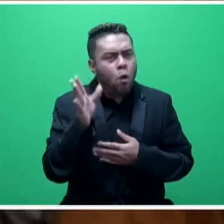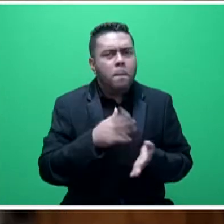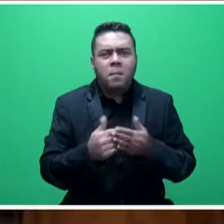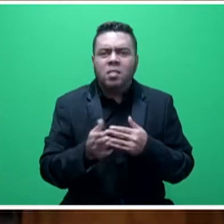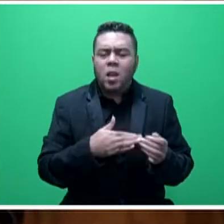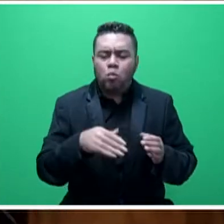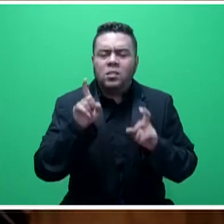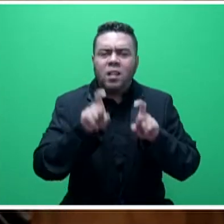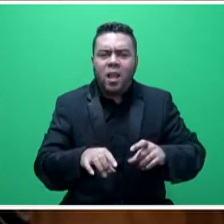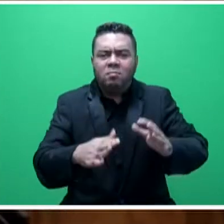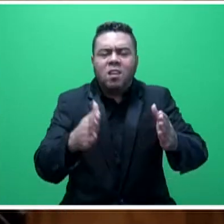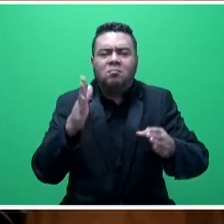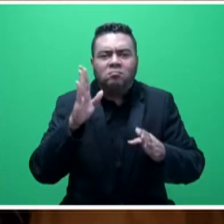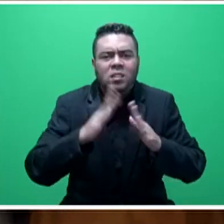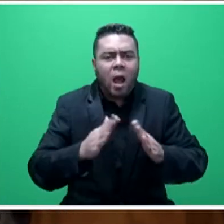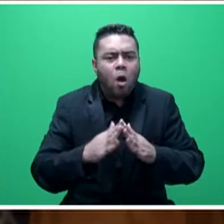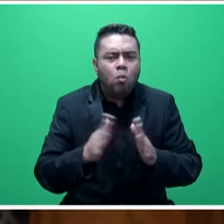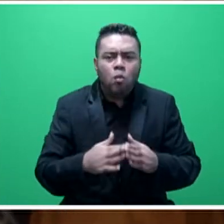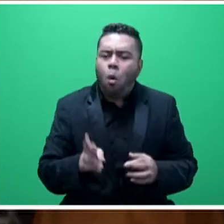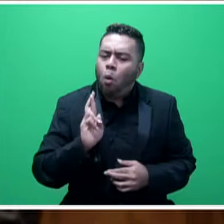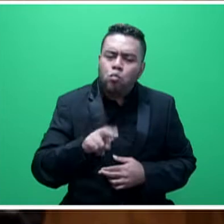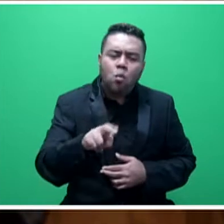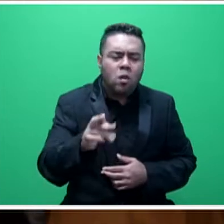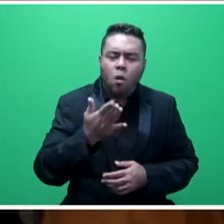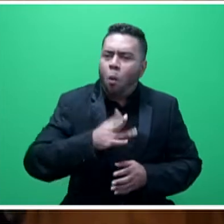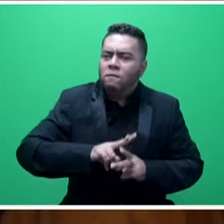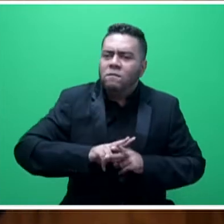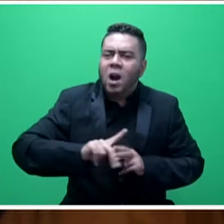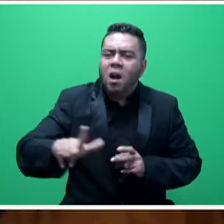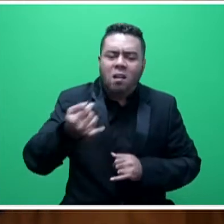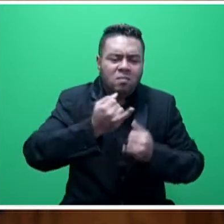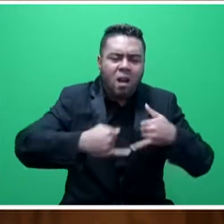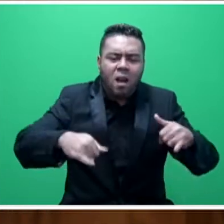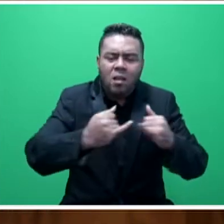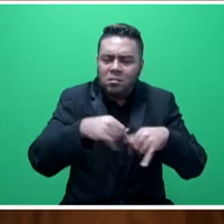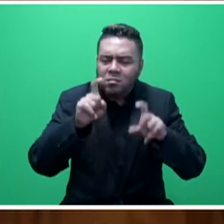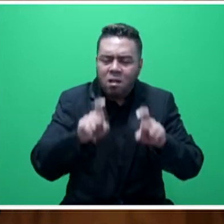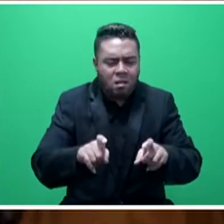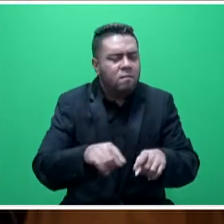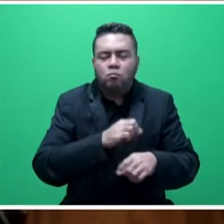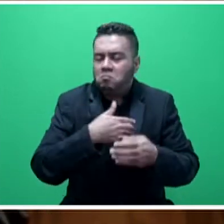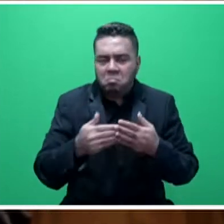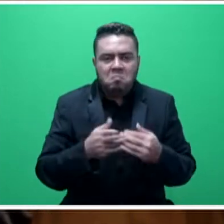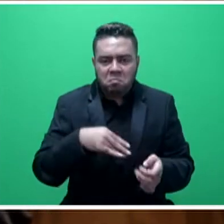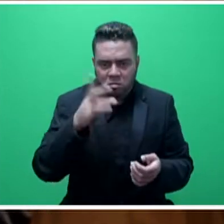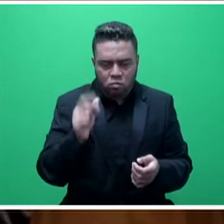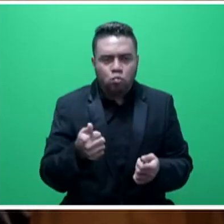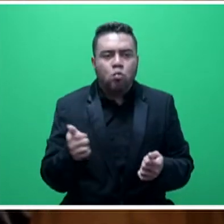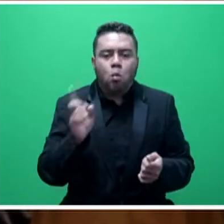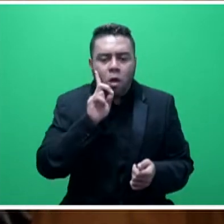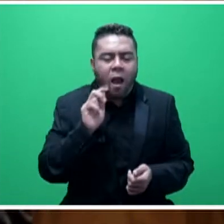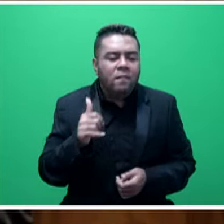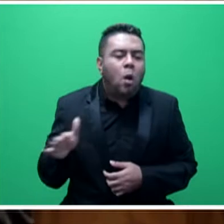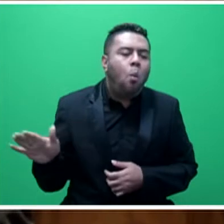or town or in a rural or maritime area, the budget ensures that you are able to sustain your livelihood, have access to basic amenities